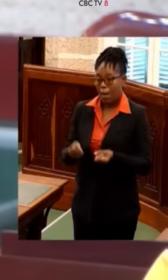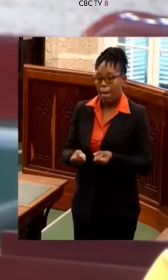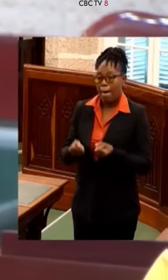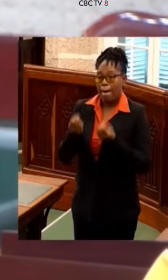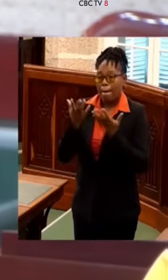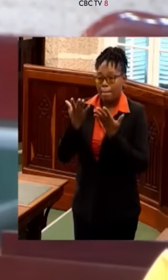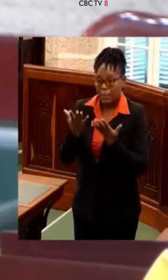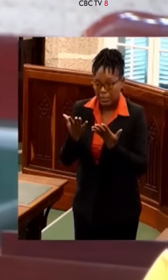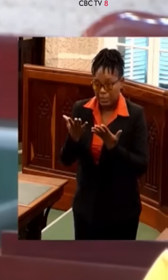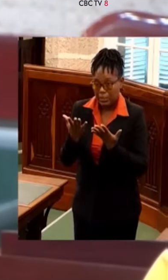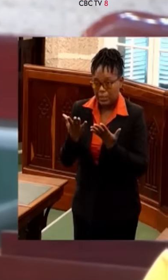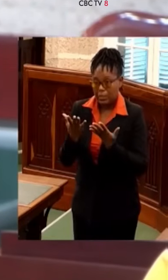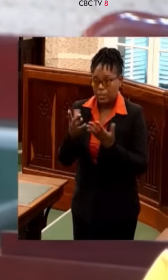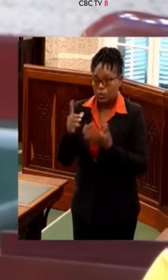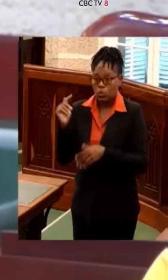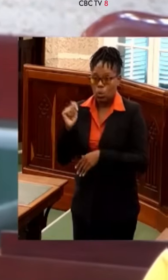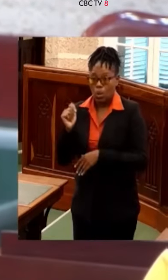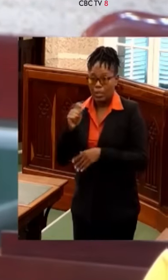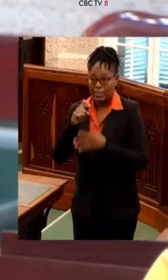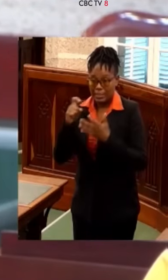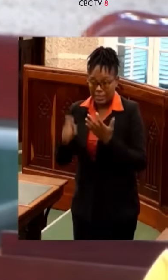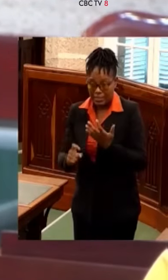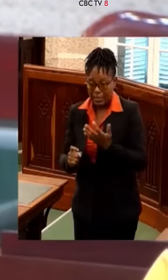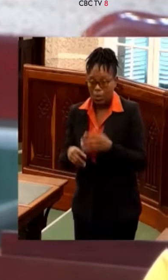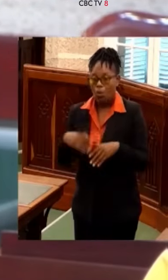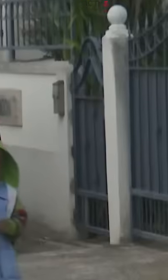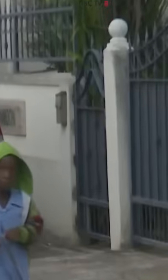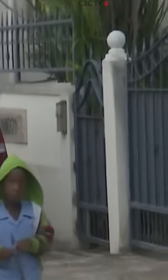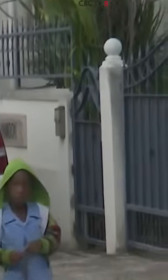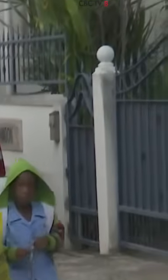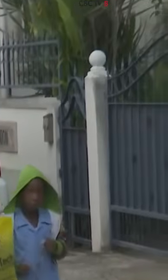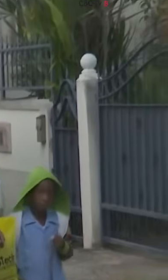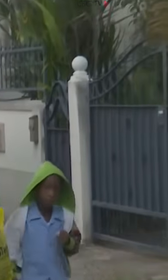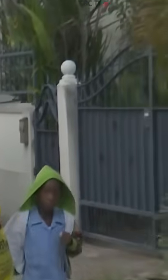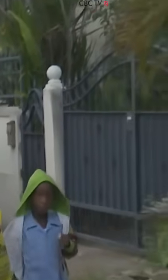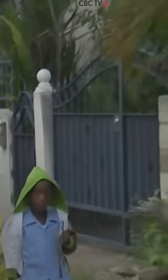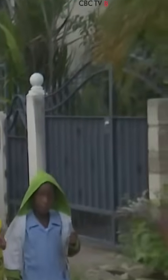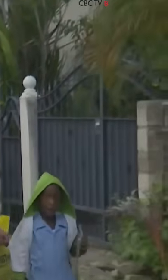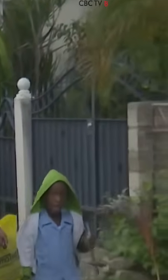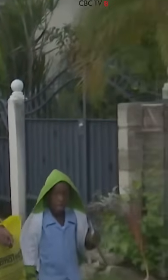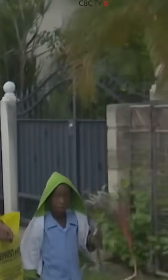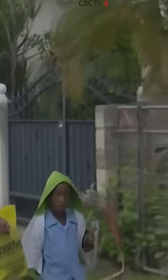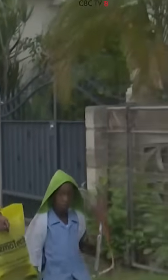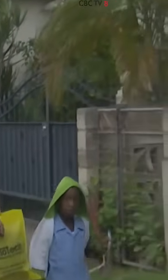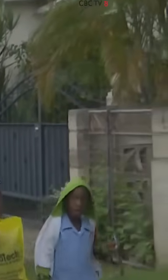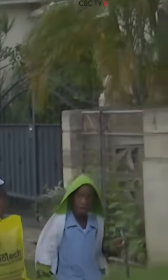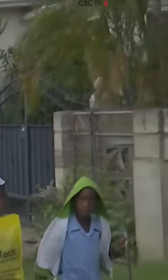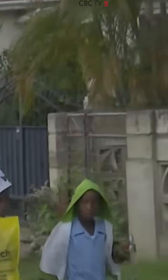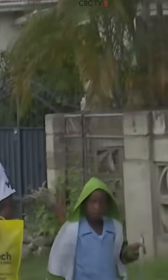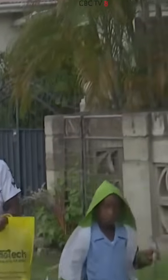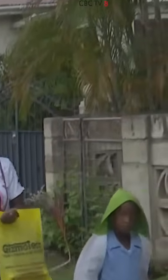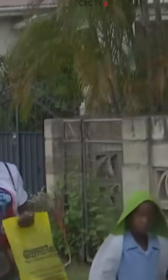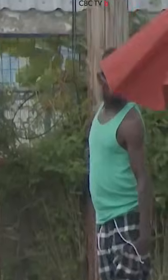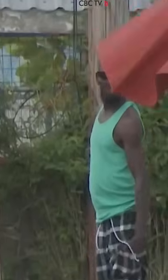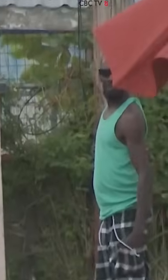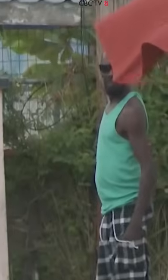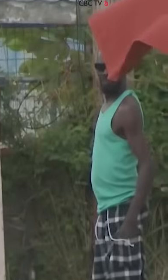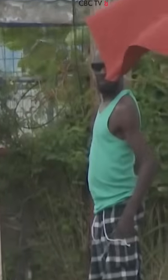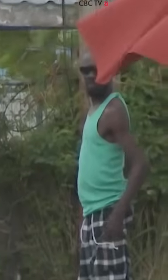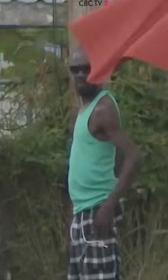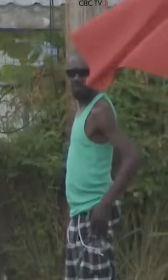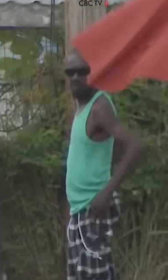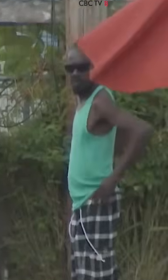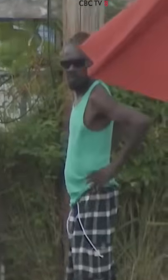and type of toilets for our very young ones. We're also looking at our outdoor play spaces, and